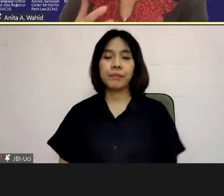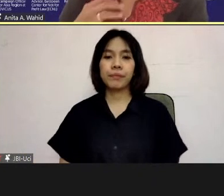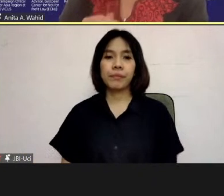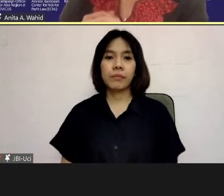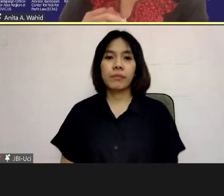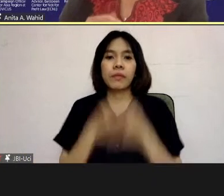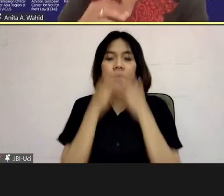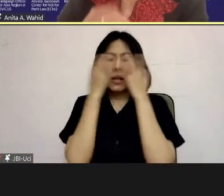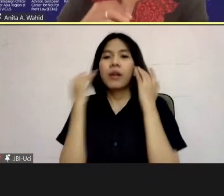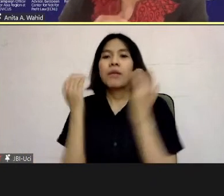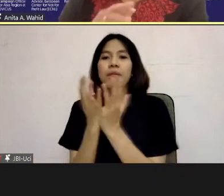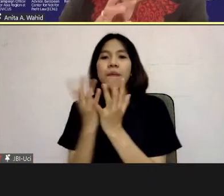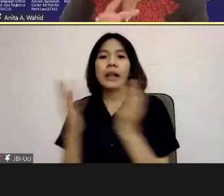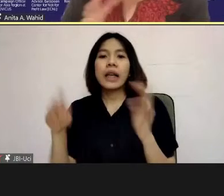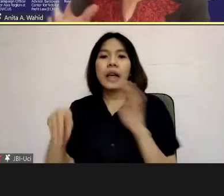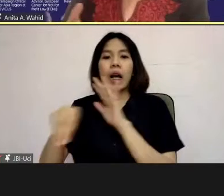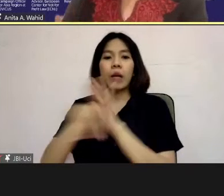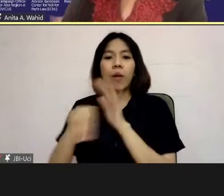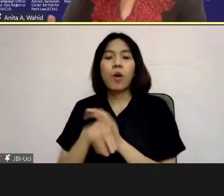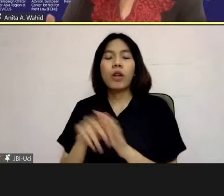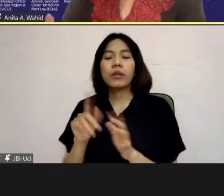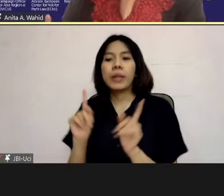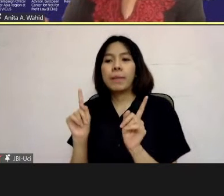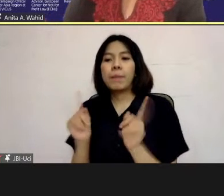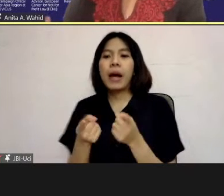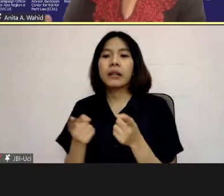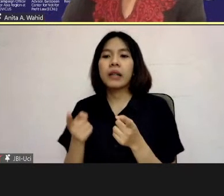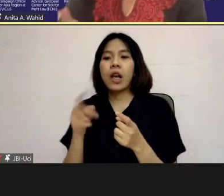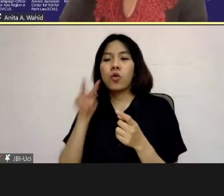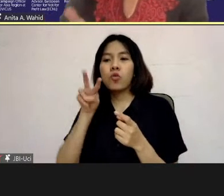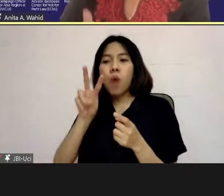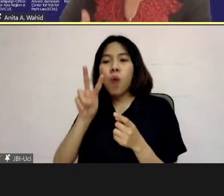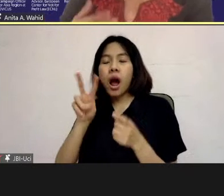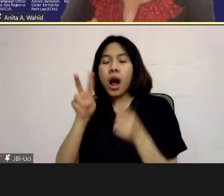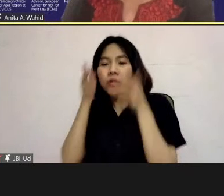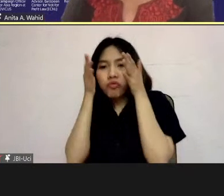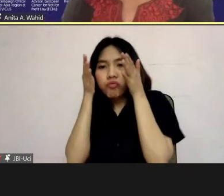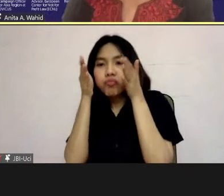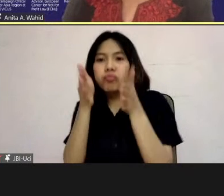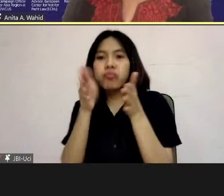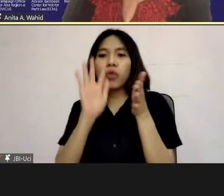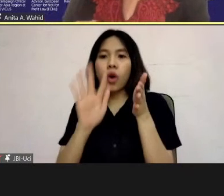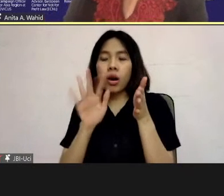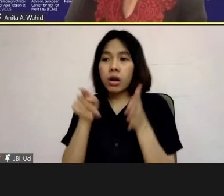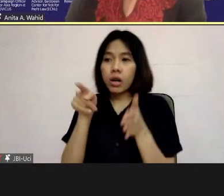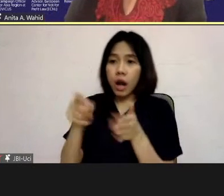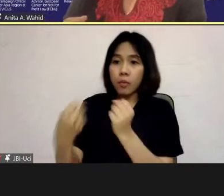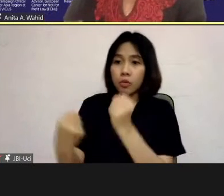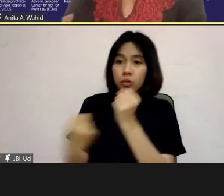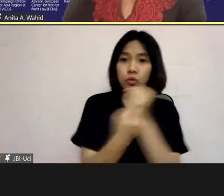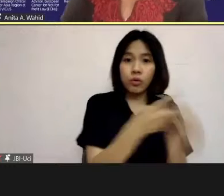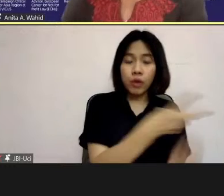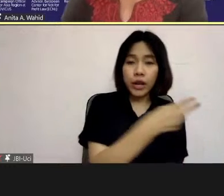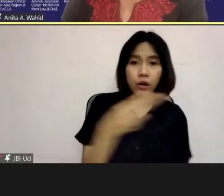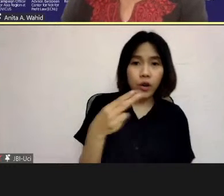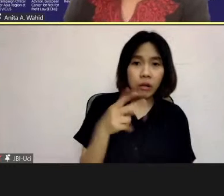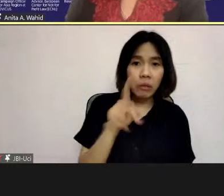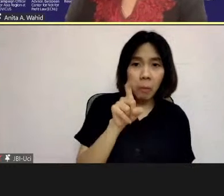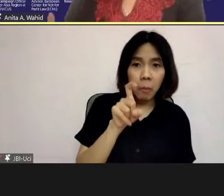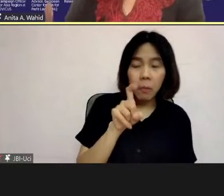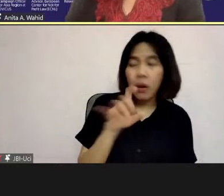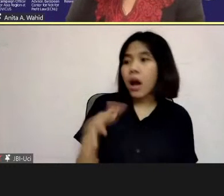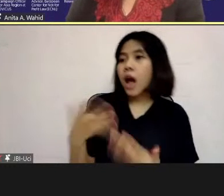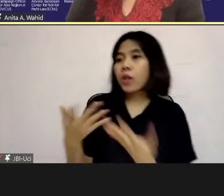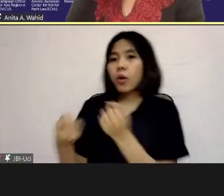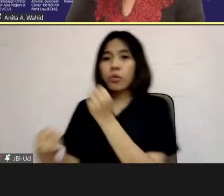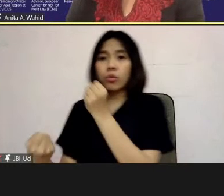cases. In Papua, our society being forced to see from two binoculars. Are you pro Indonesia